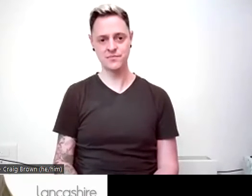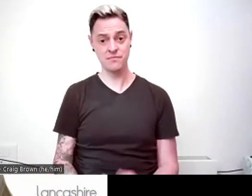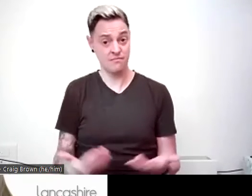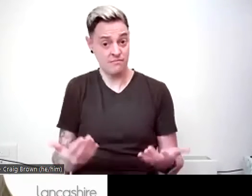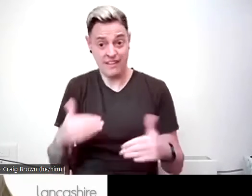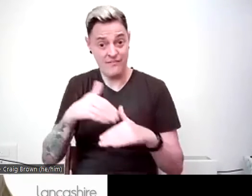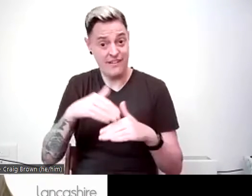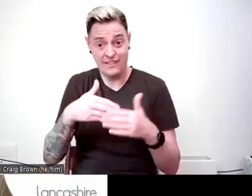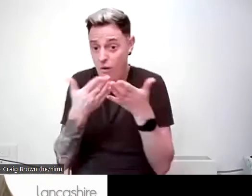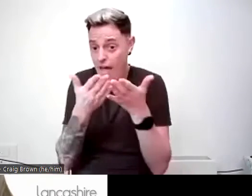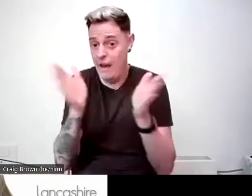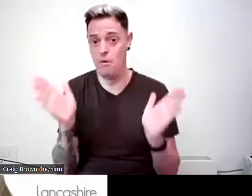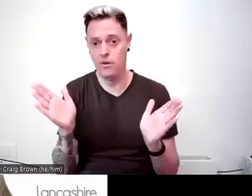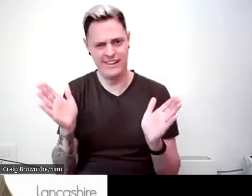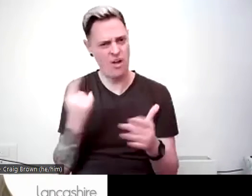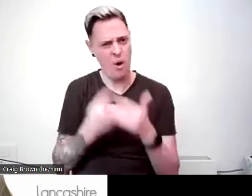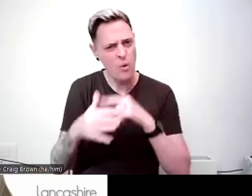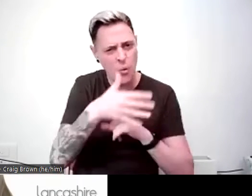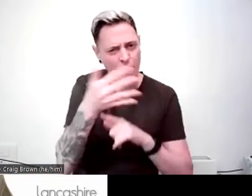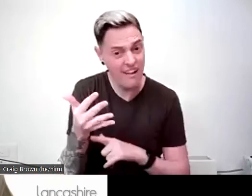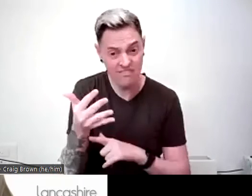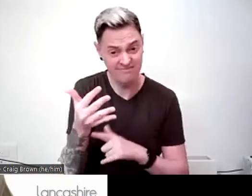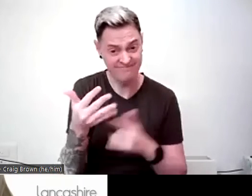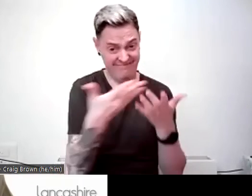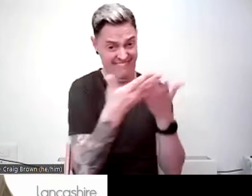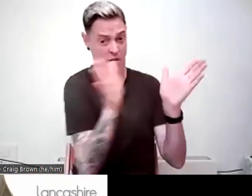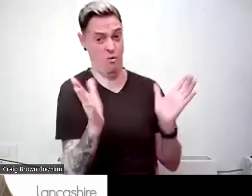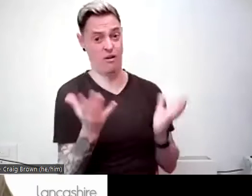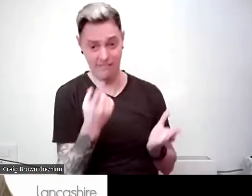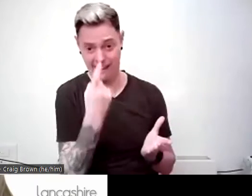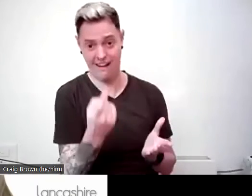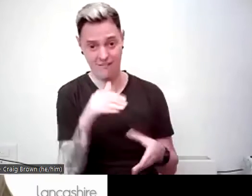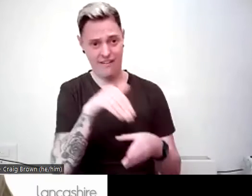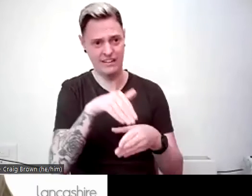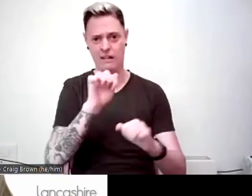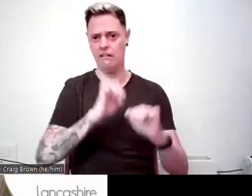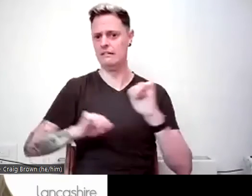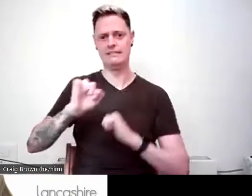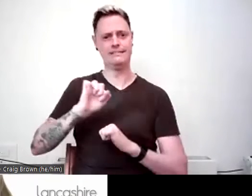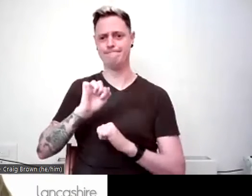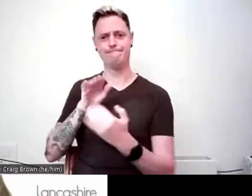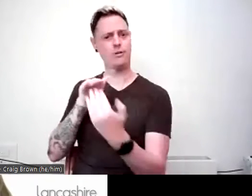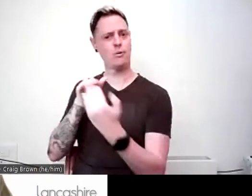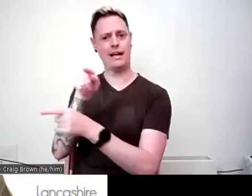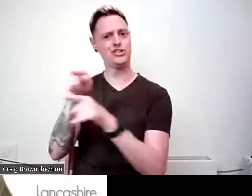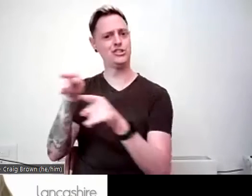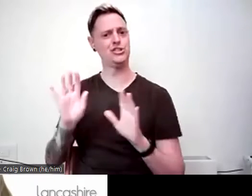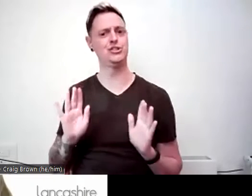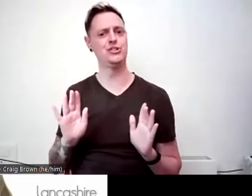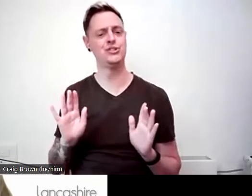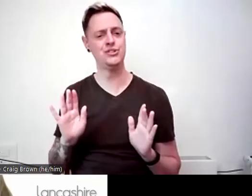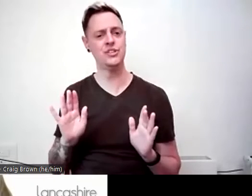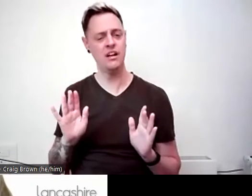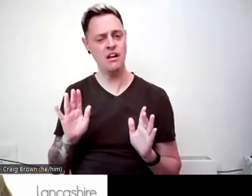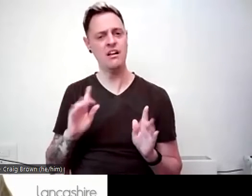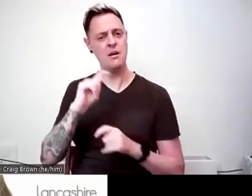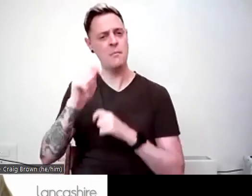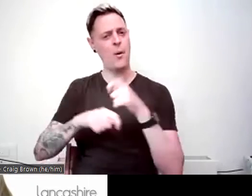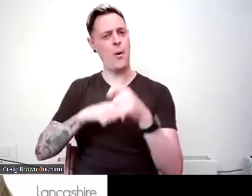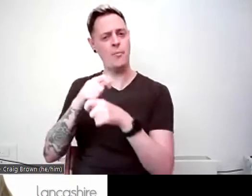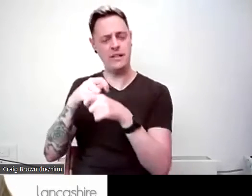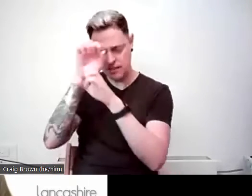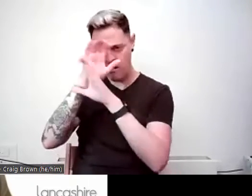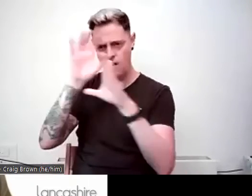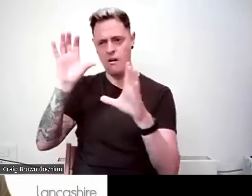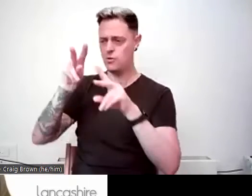everyone, not just queer people. And there's this, I guess it's turned into this kind of like